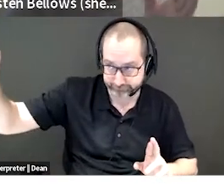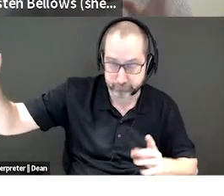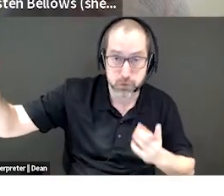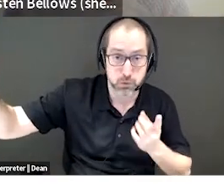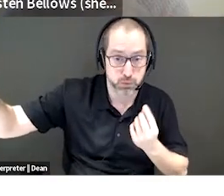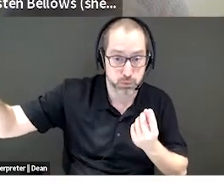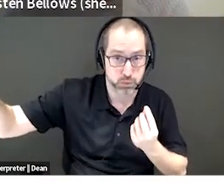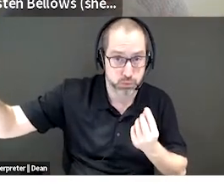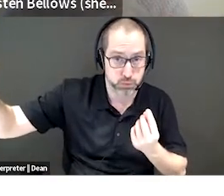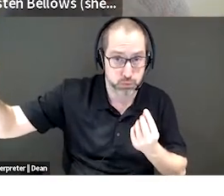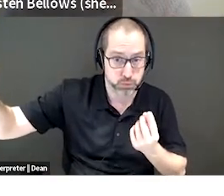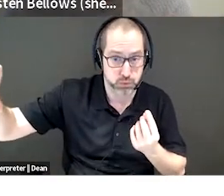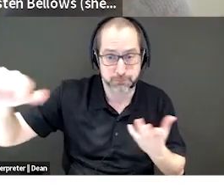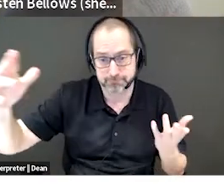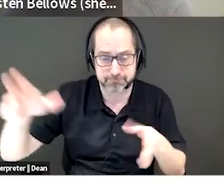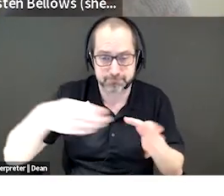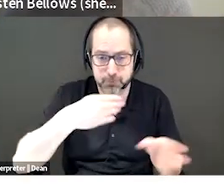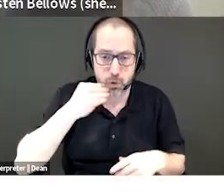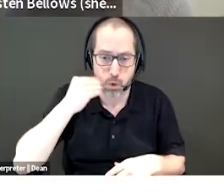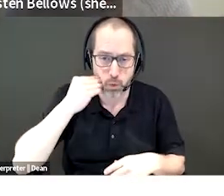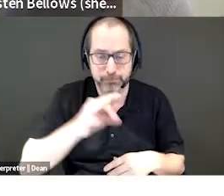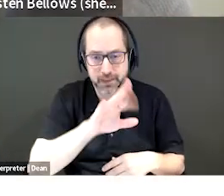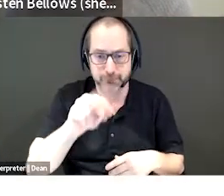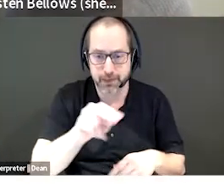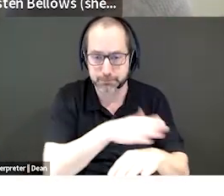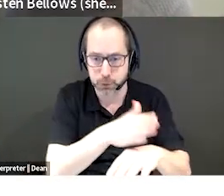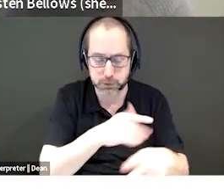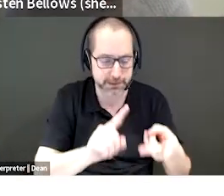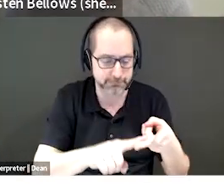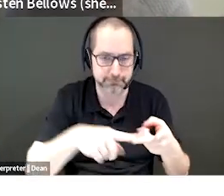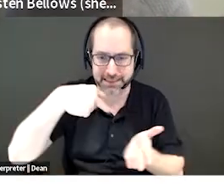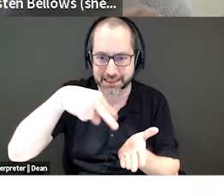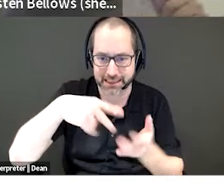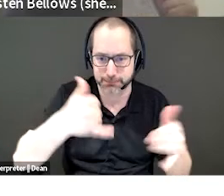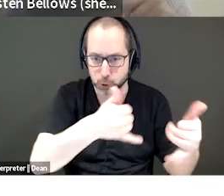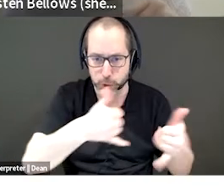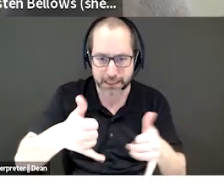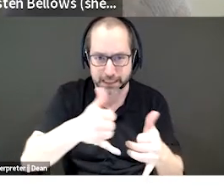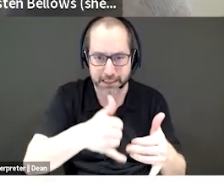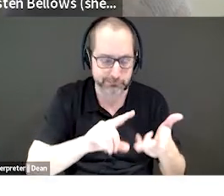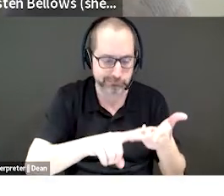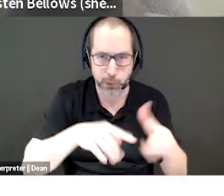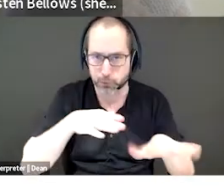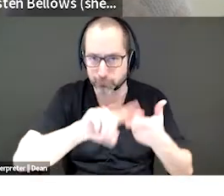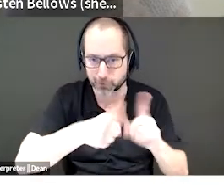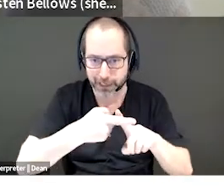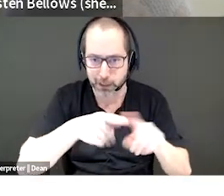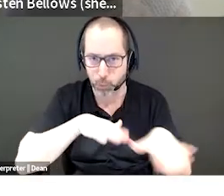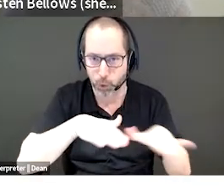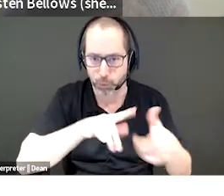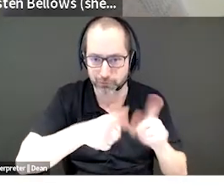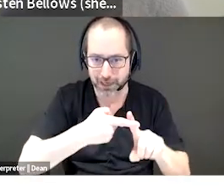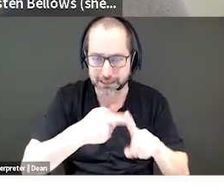you will put on some fun music, have a dance party, or go for a walk with a friend. So write this plan down and imagine